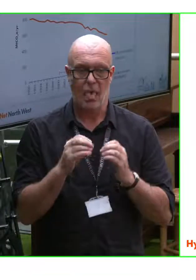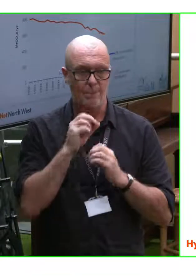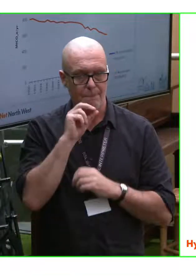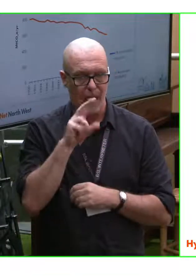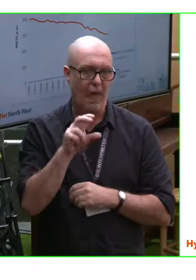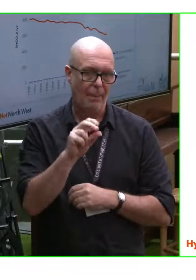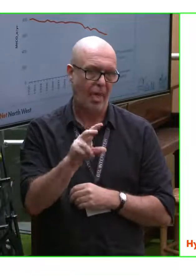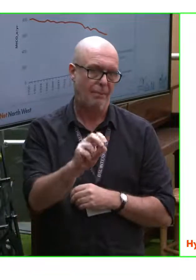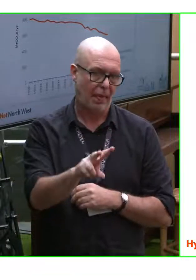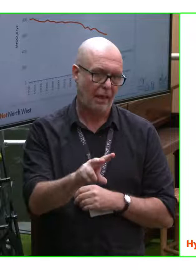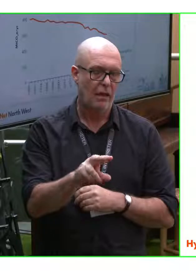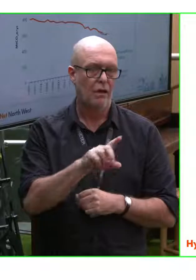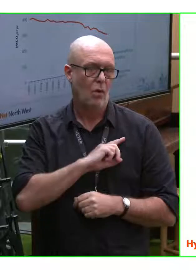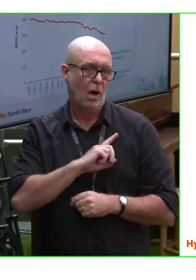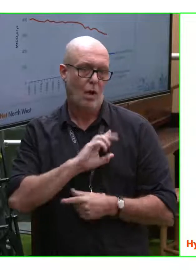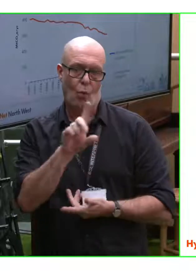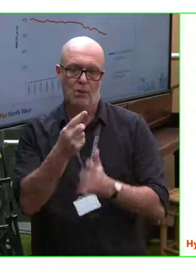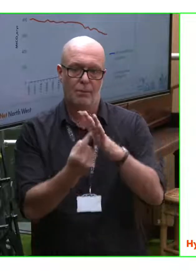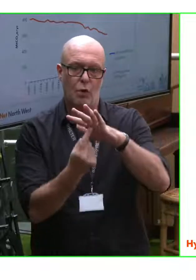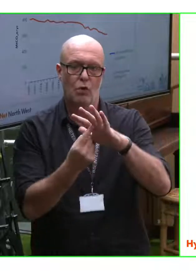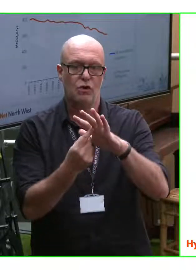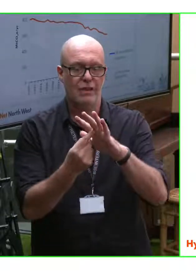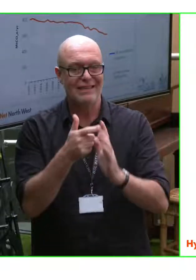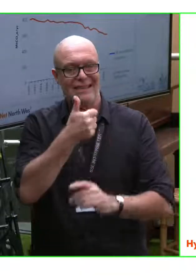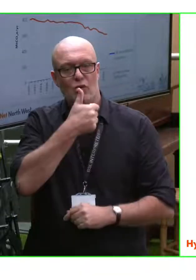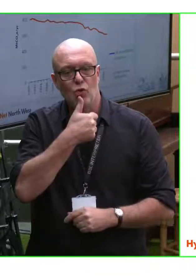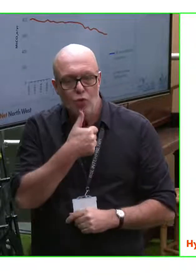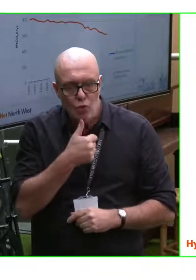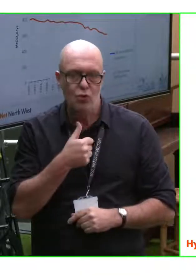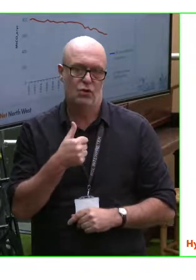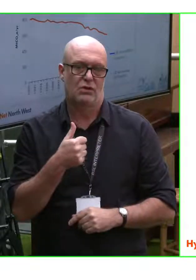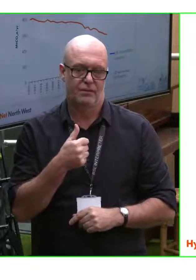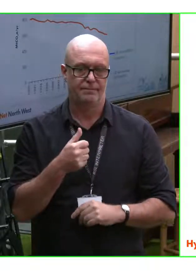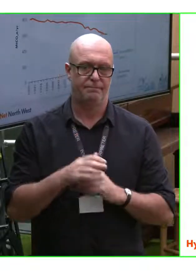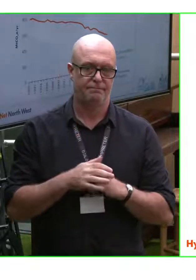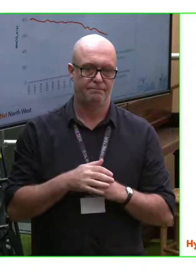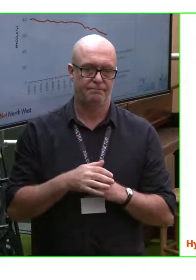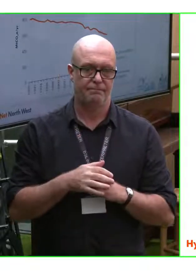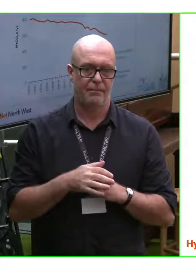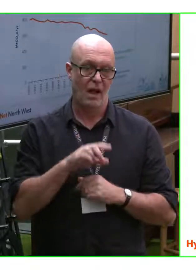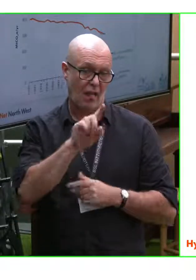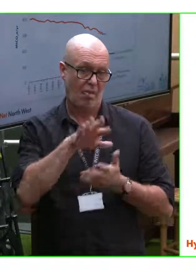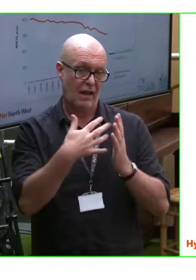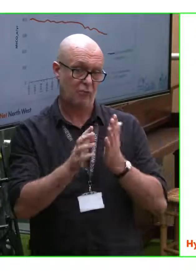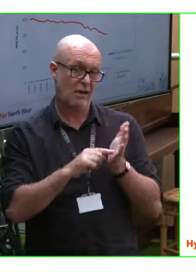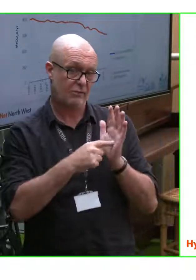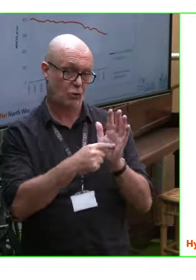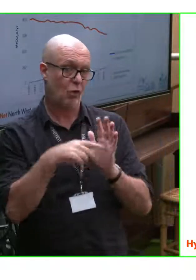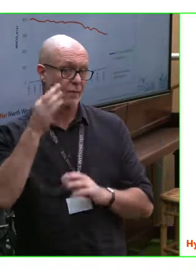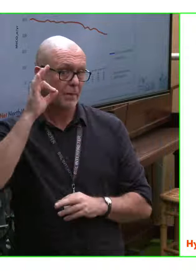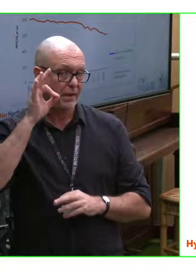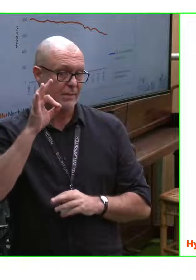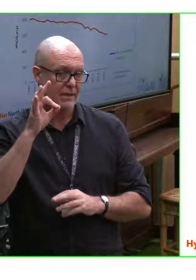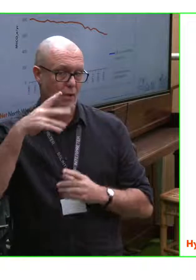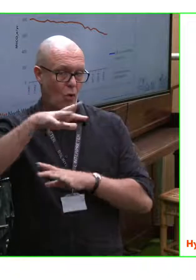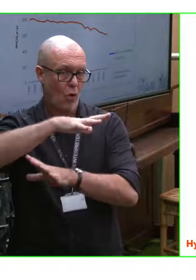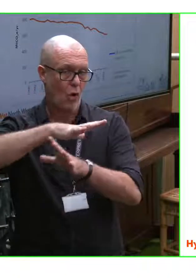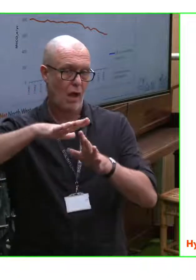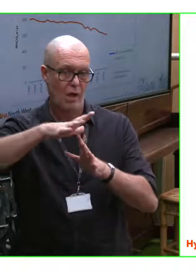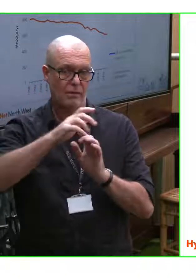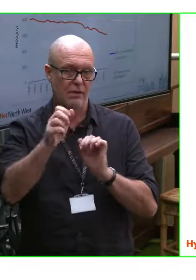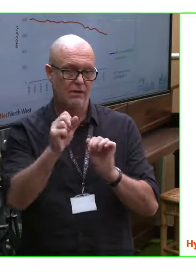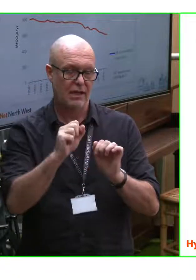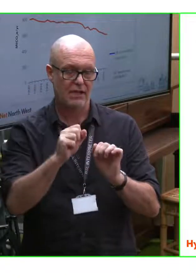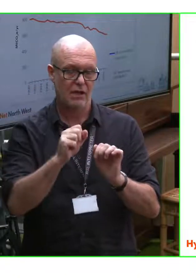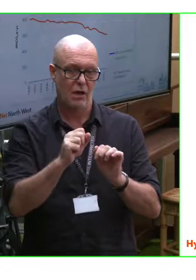is what our consumption emissions are. And this is that graph taken from the Committee on Climate Change report, the blue line that is there, and